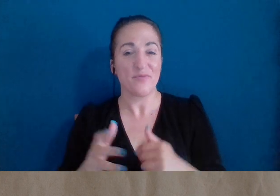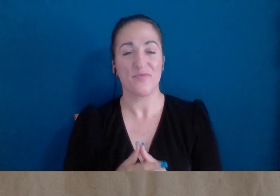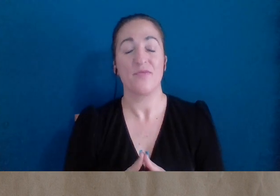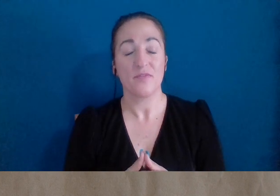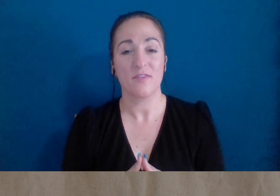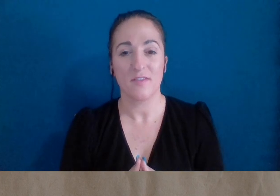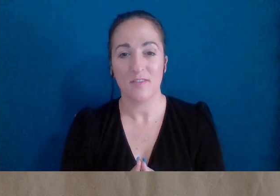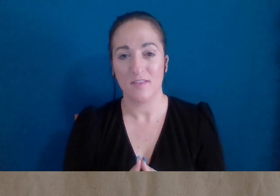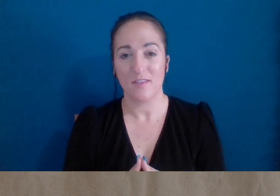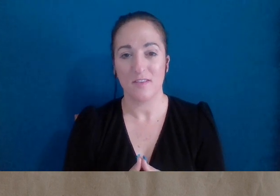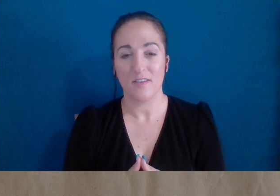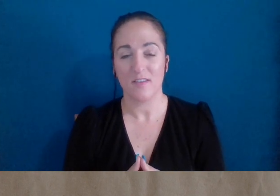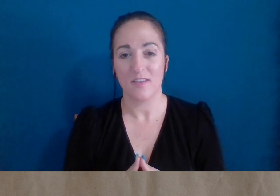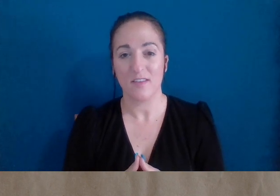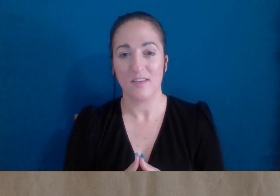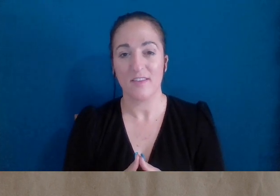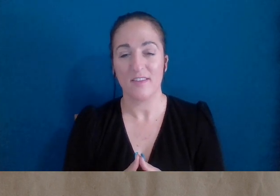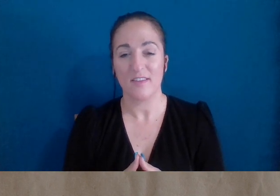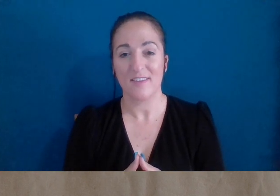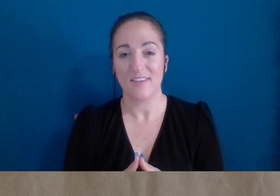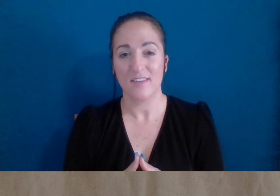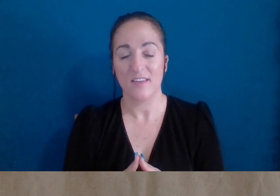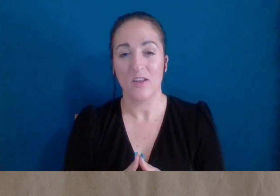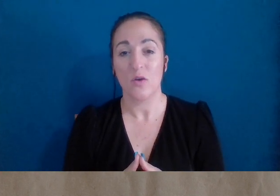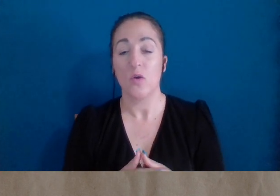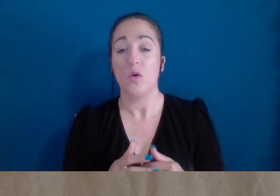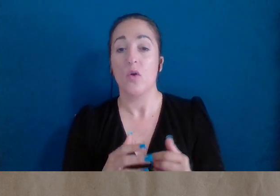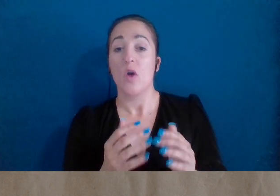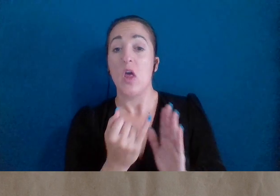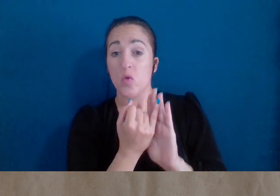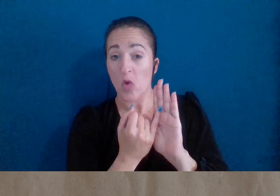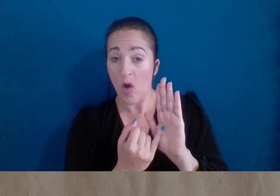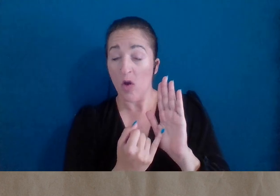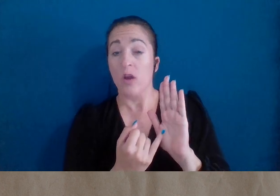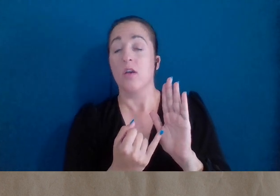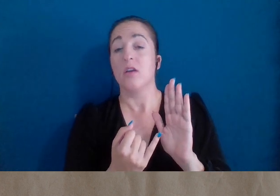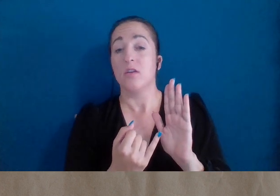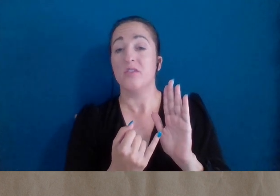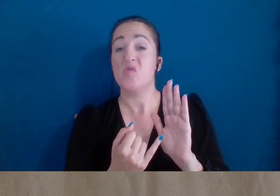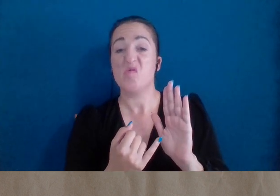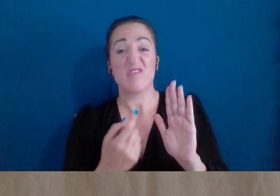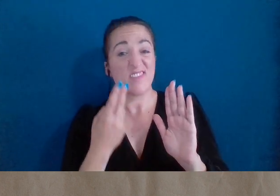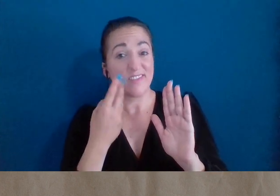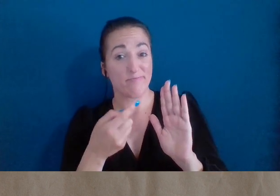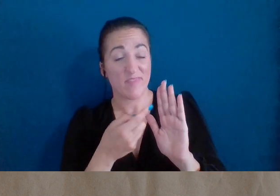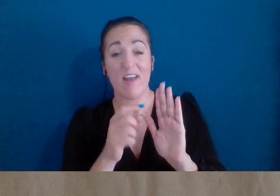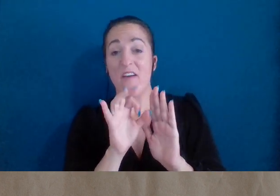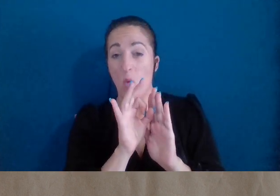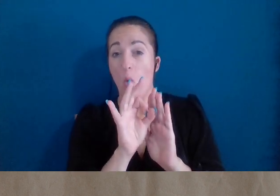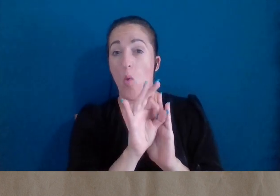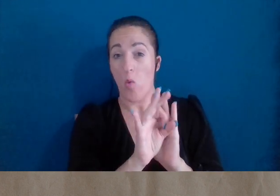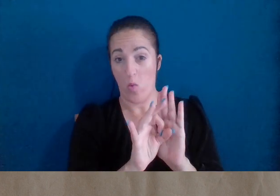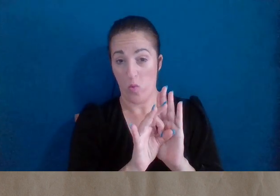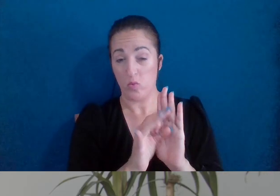the drawing, you can see that there's some holes already illustrated that came with the cutout,